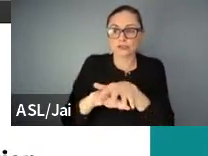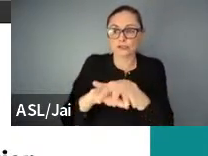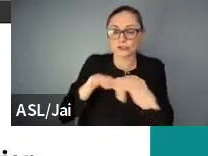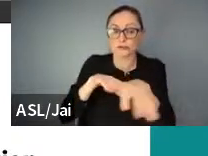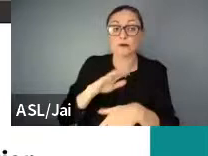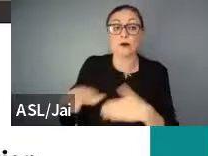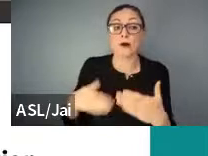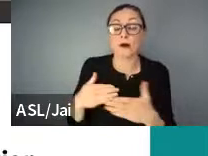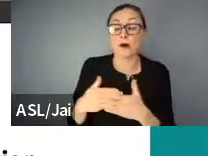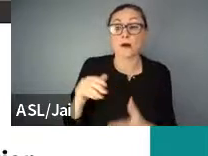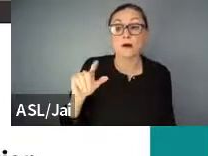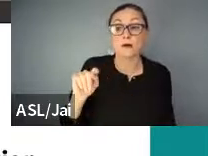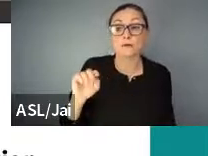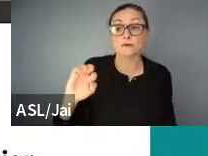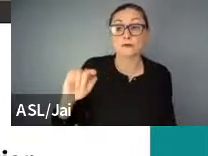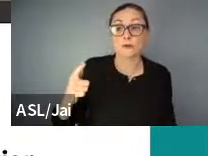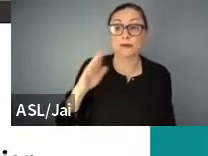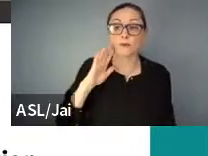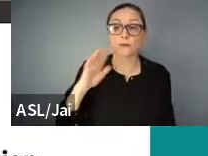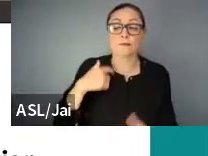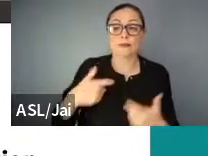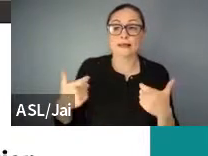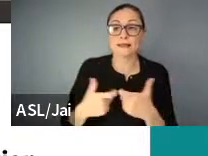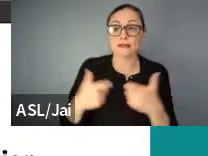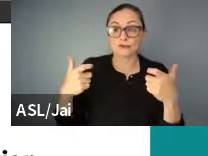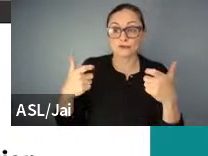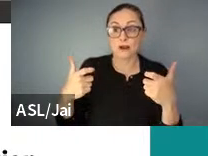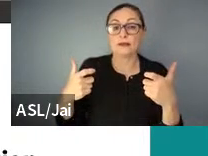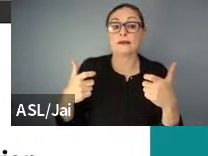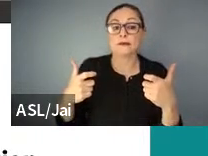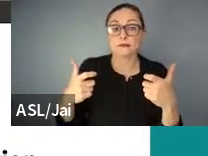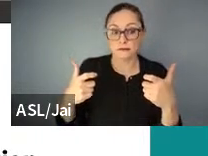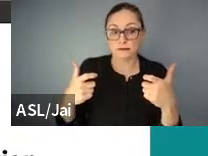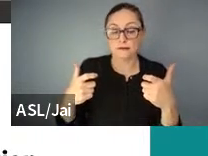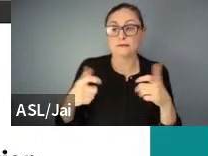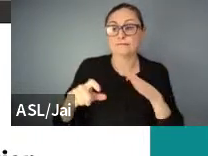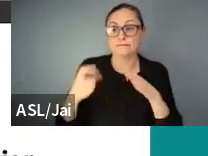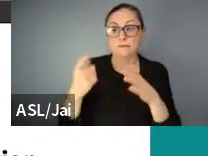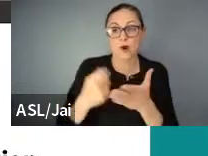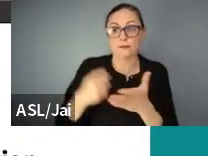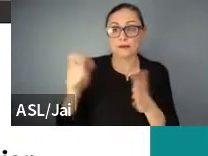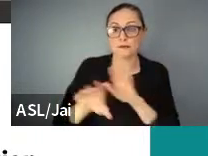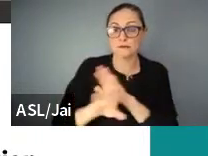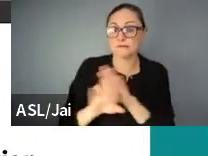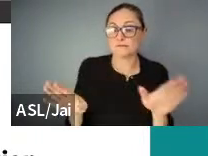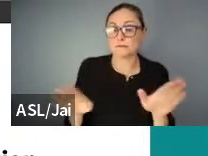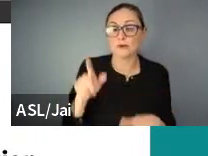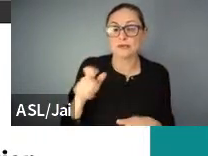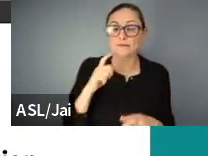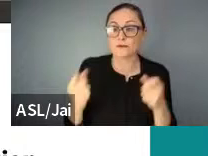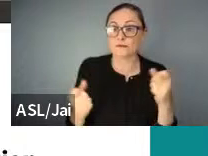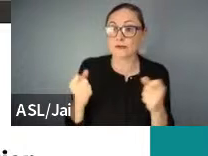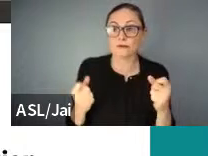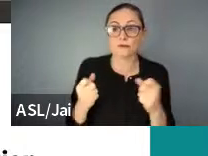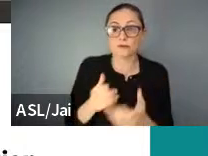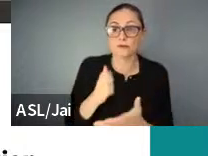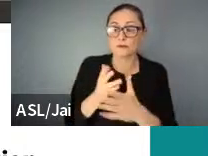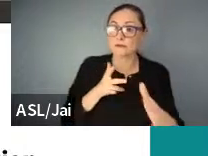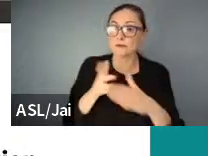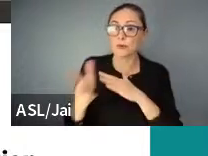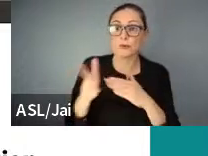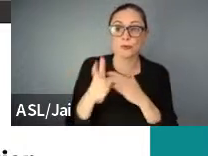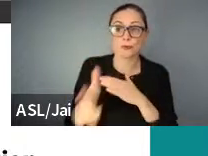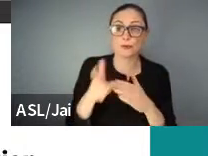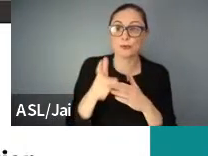be electronically collected with toll booths, as there will not be a need for vehicles to stop. The